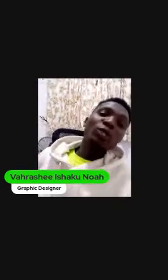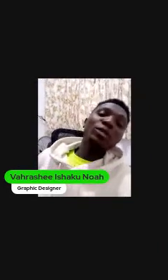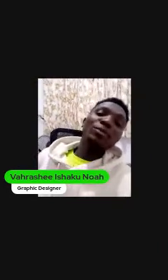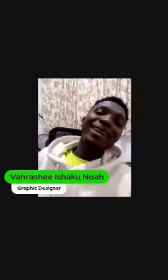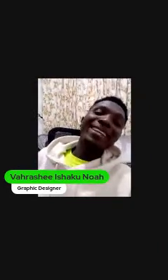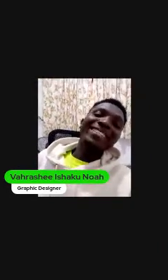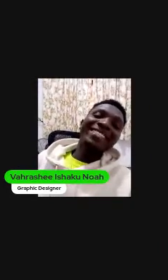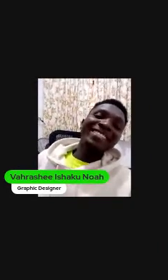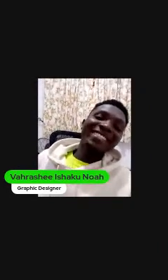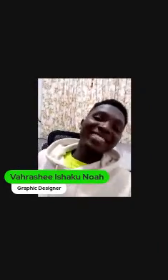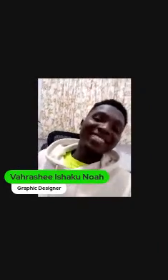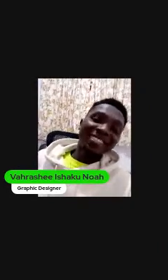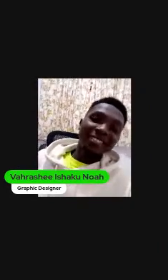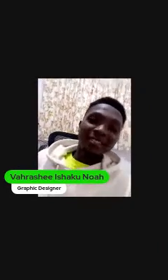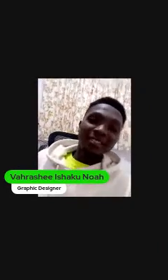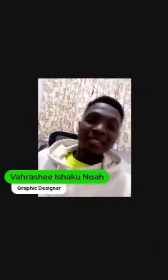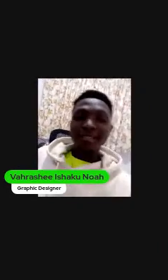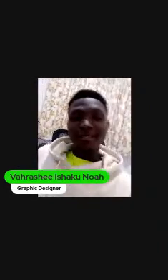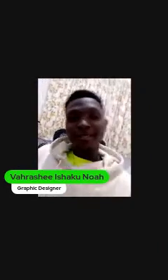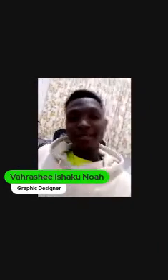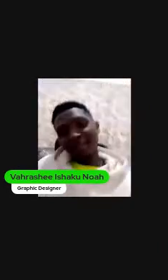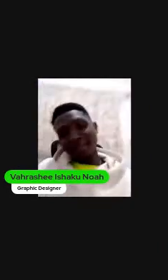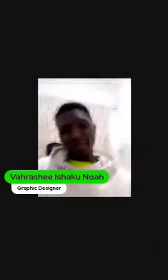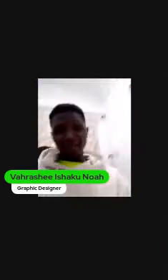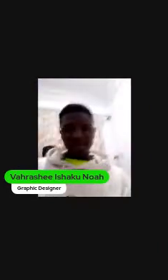Let me just be smiling.